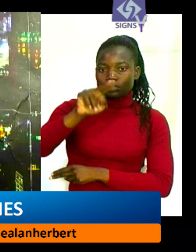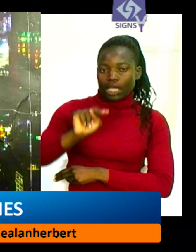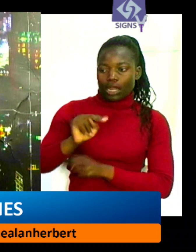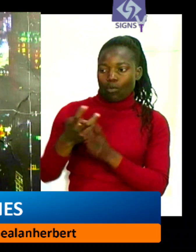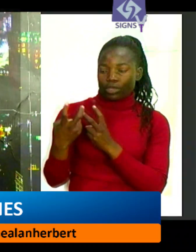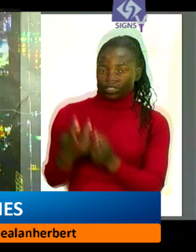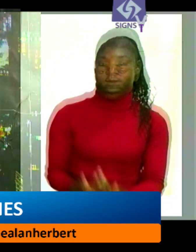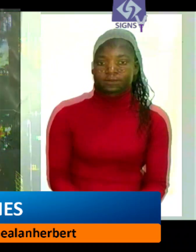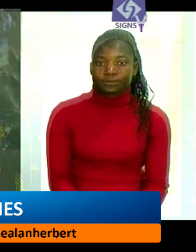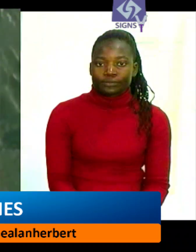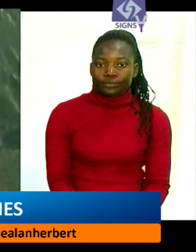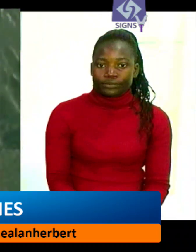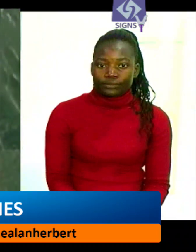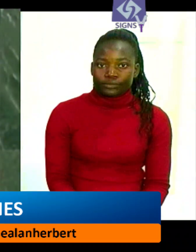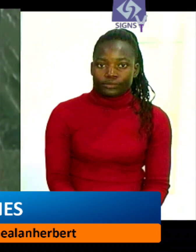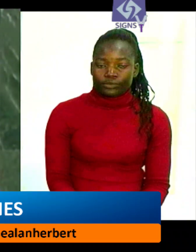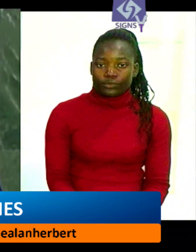Susan Nahumija.